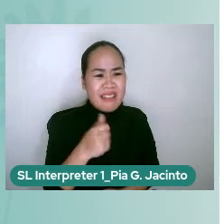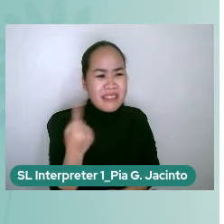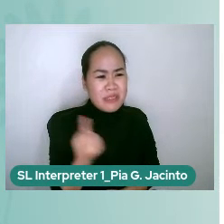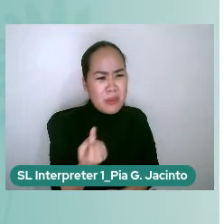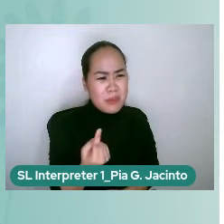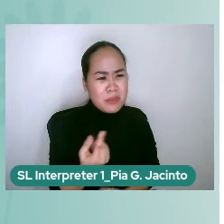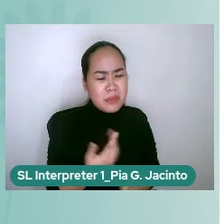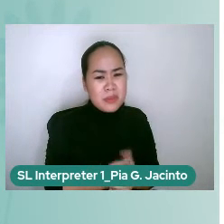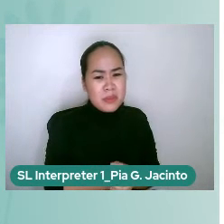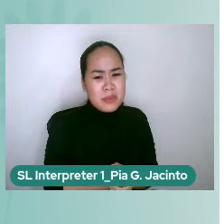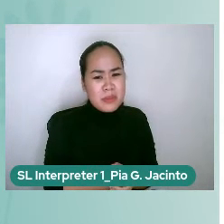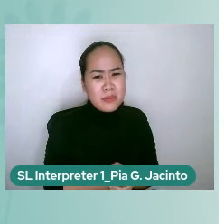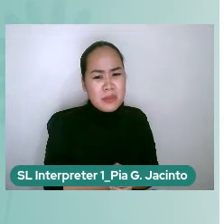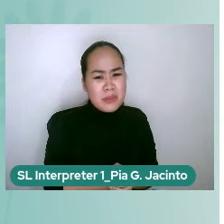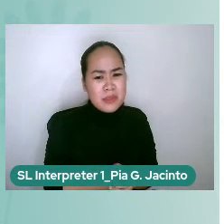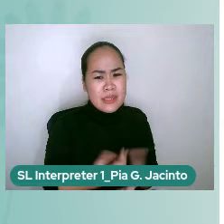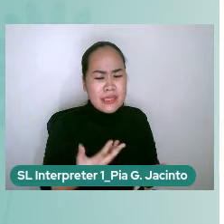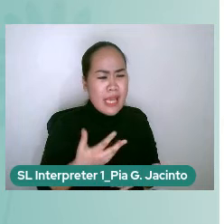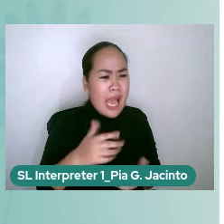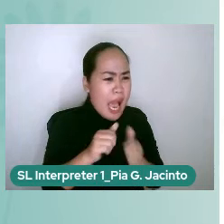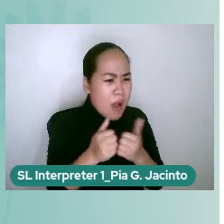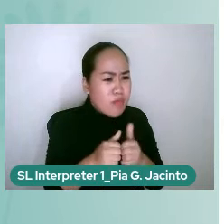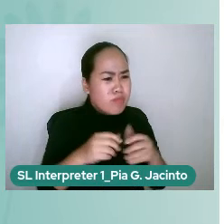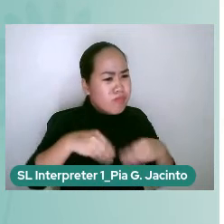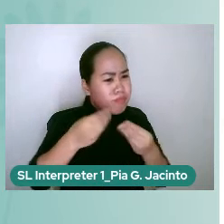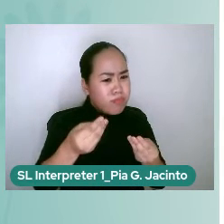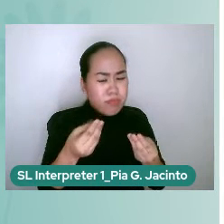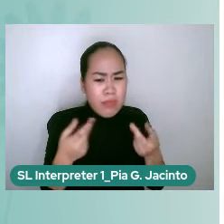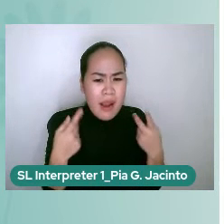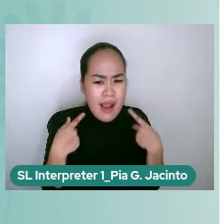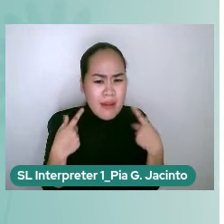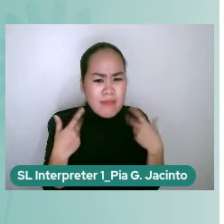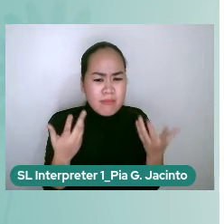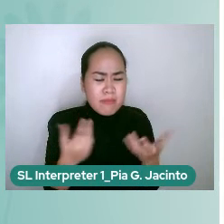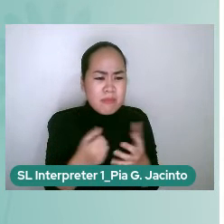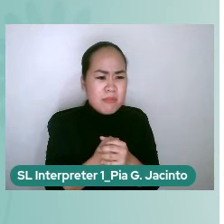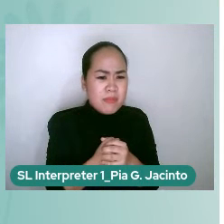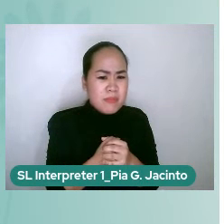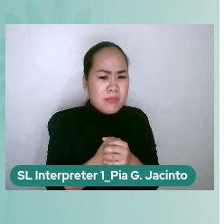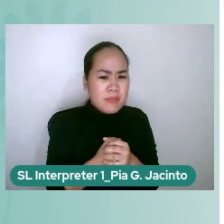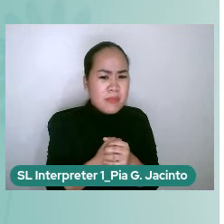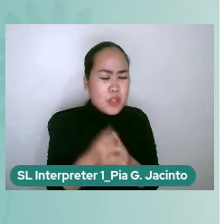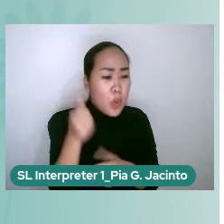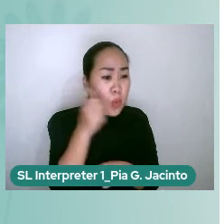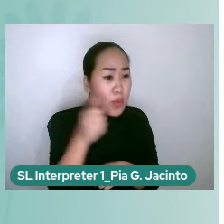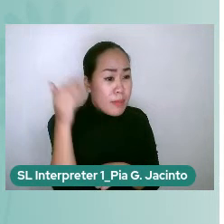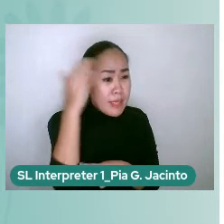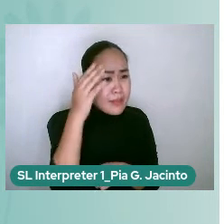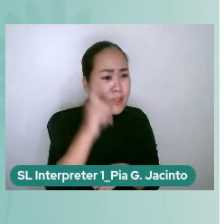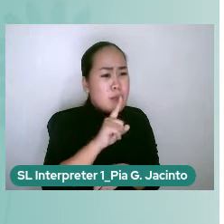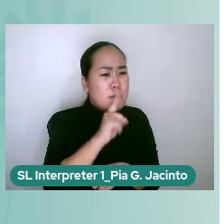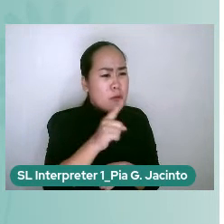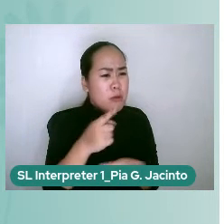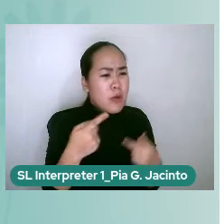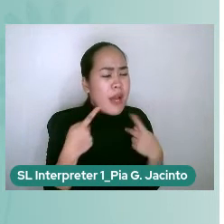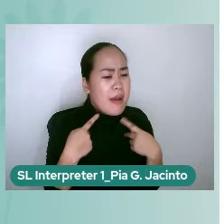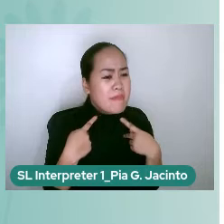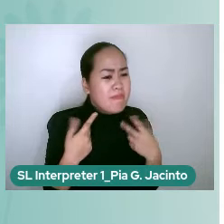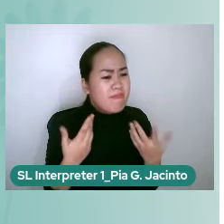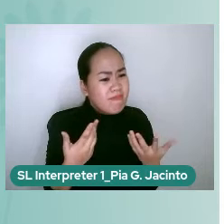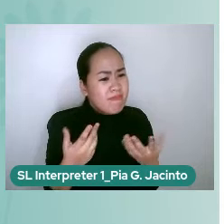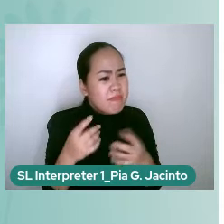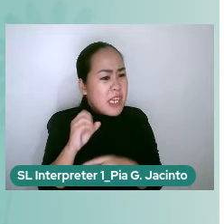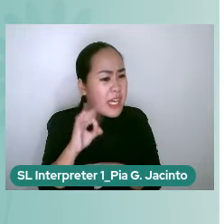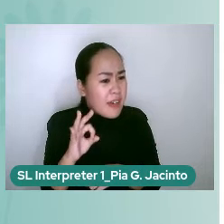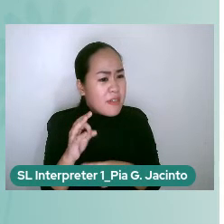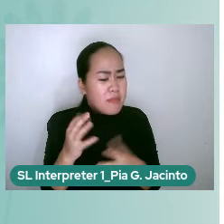the disease gets advanced, we see these very concerning outcomes. Women with metastatic cervical cancer are abandoned by